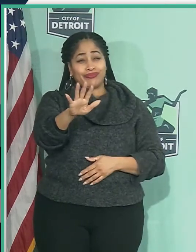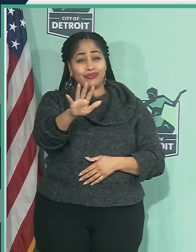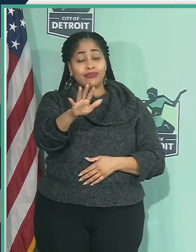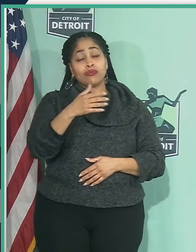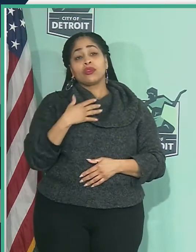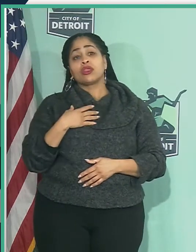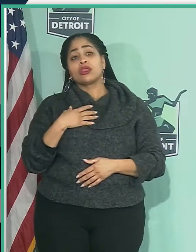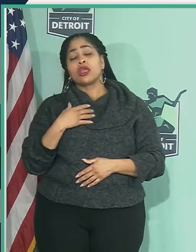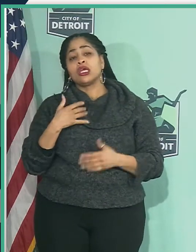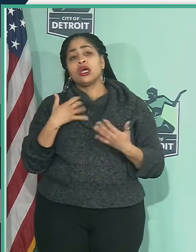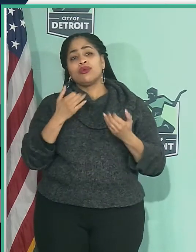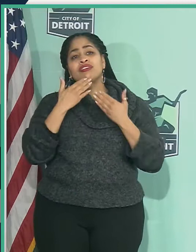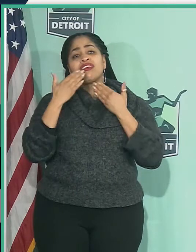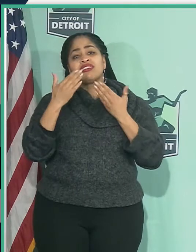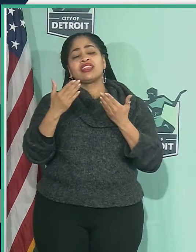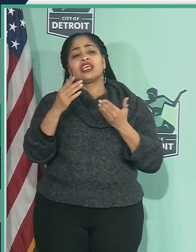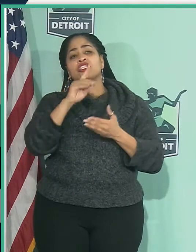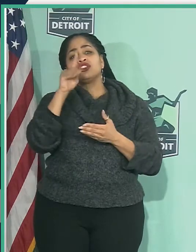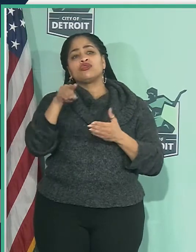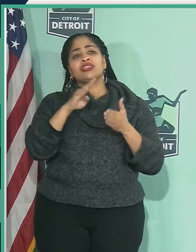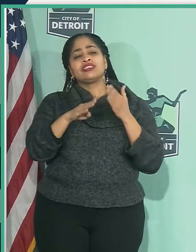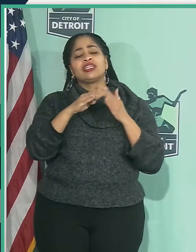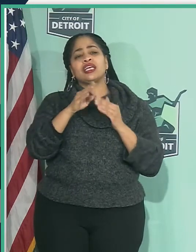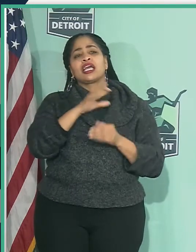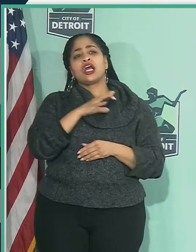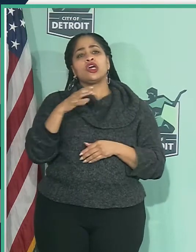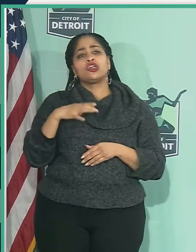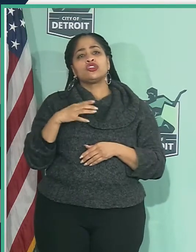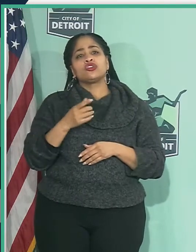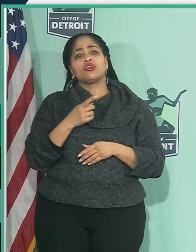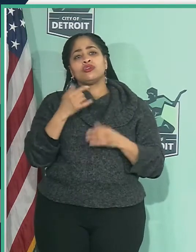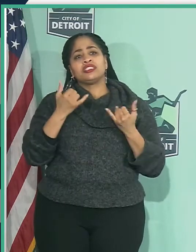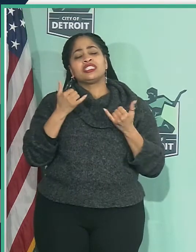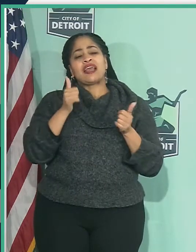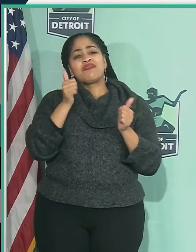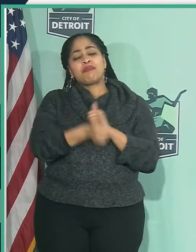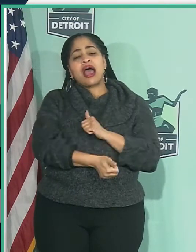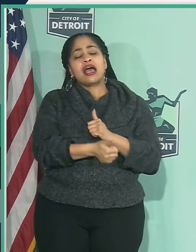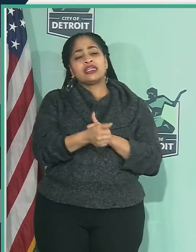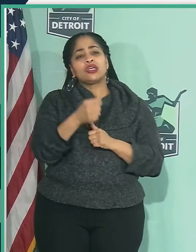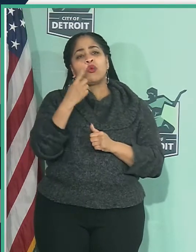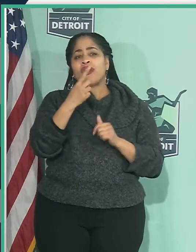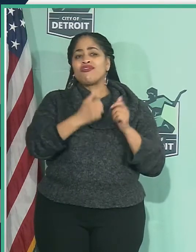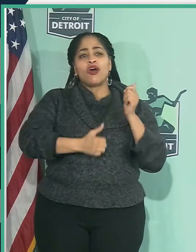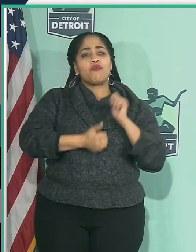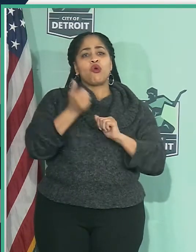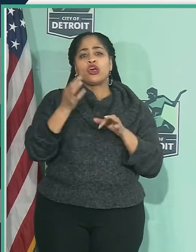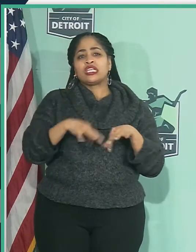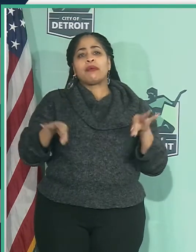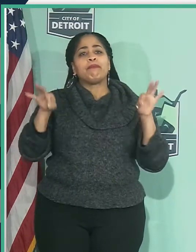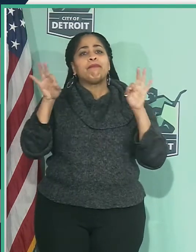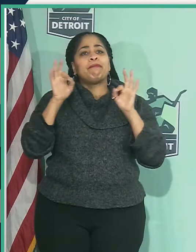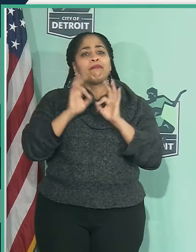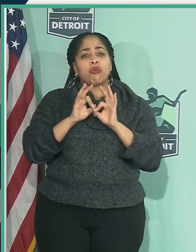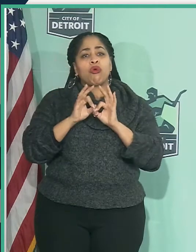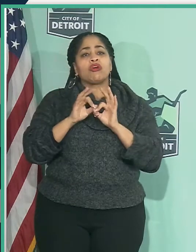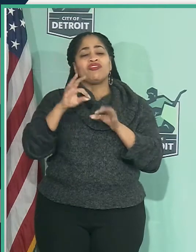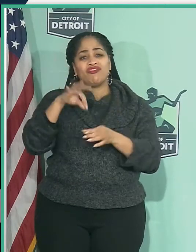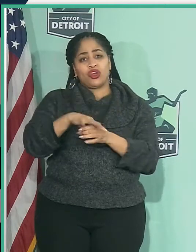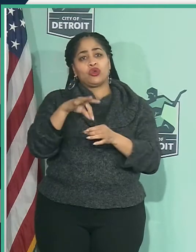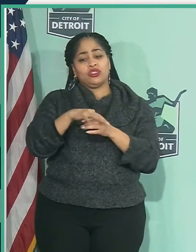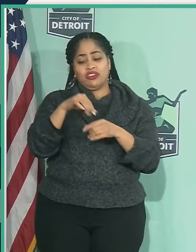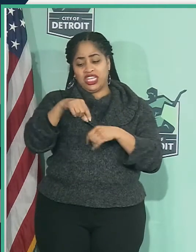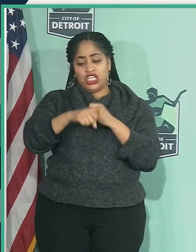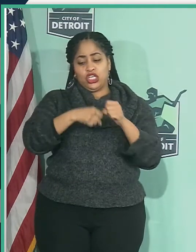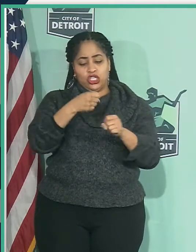want to thank Detroit City Council. They today cast one of the most important votes of